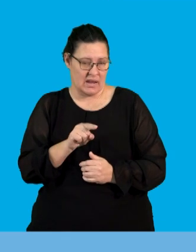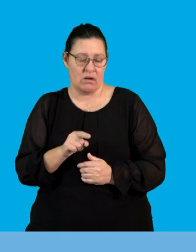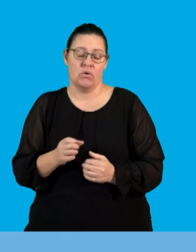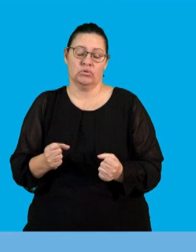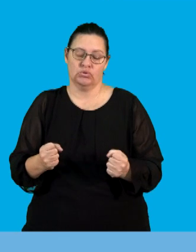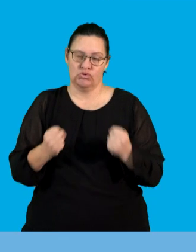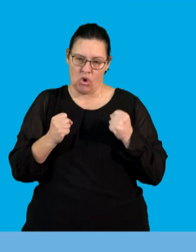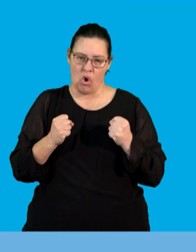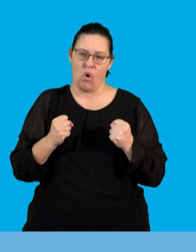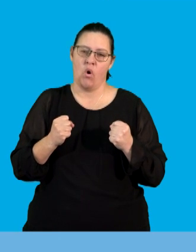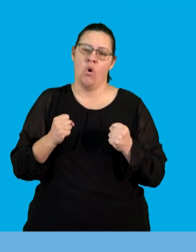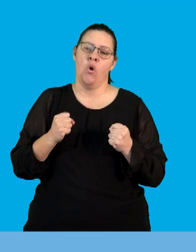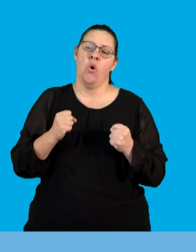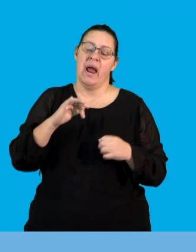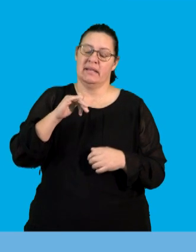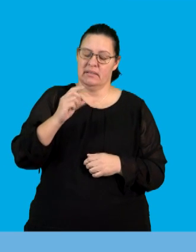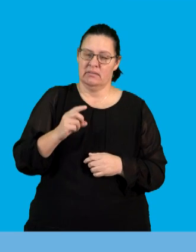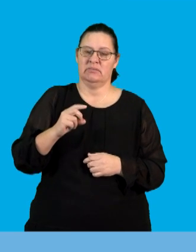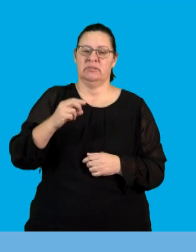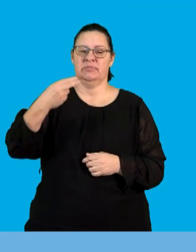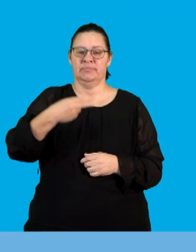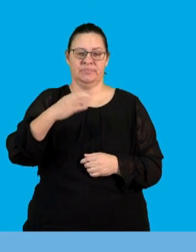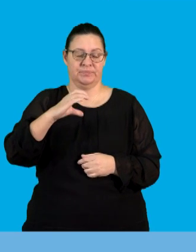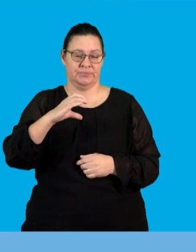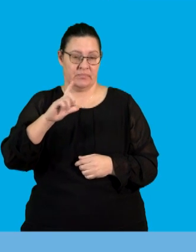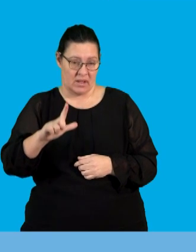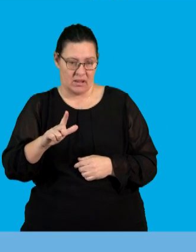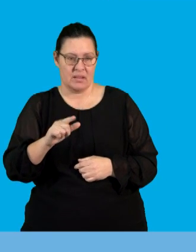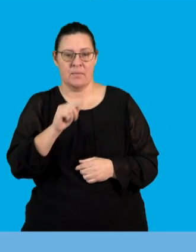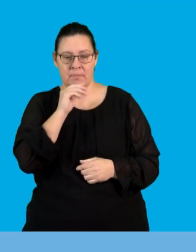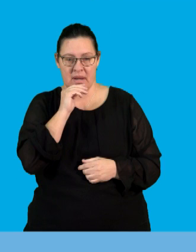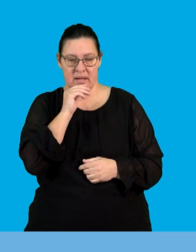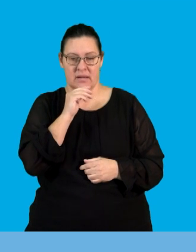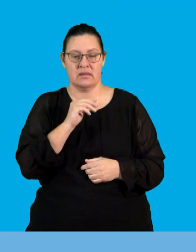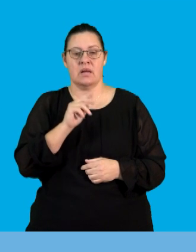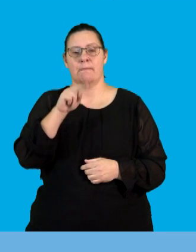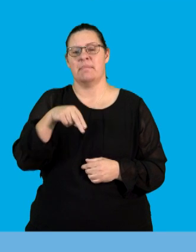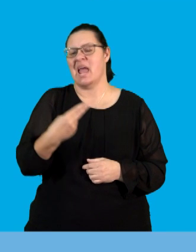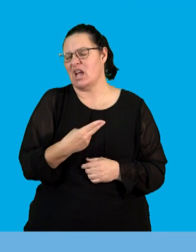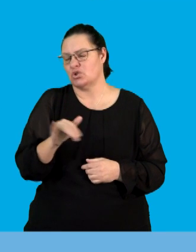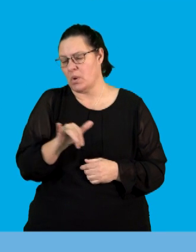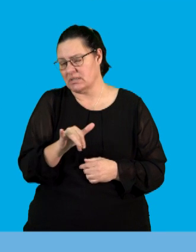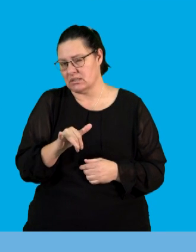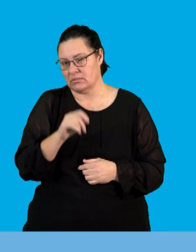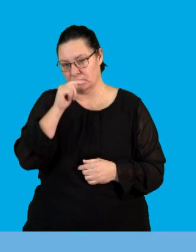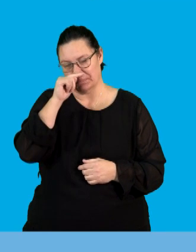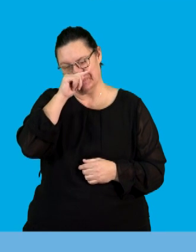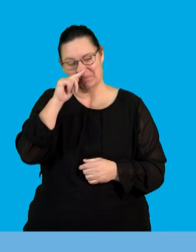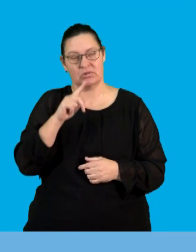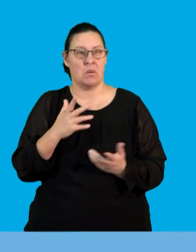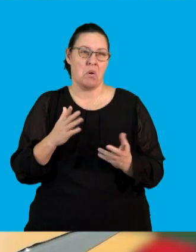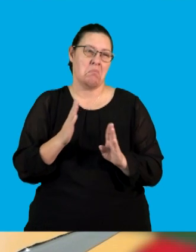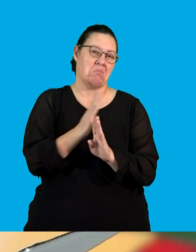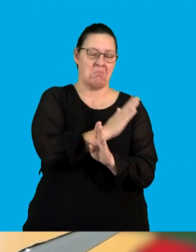acid, it's HCl as we know. Will that now make it to have a what pH? What is the approximate pH of the stomach